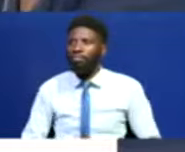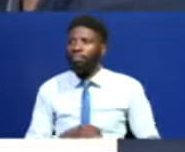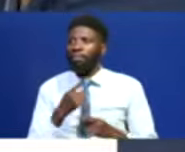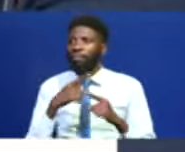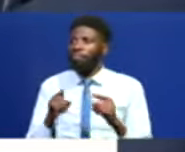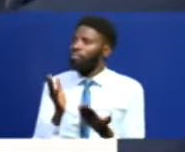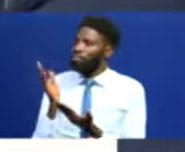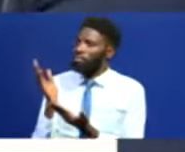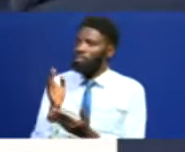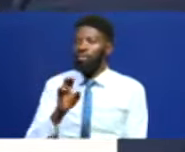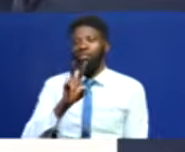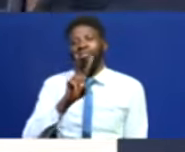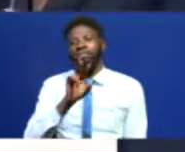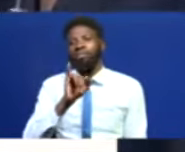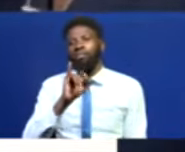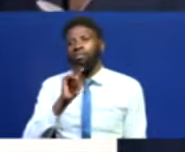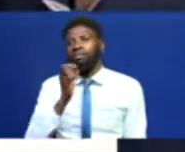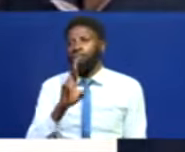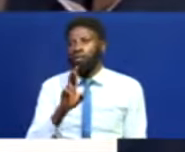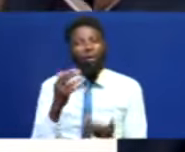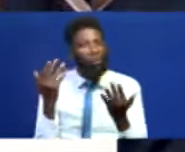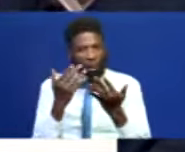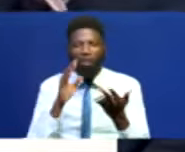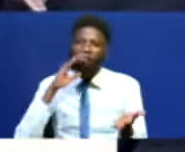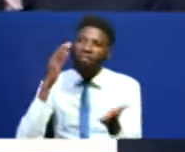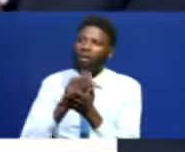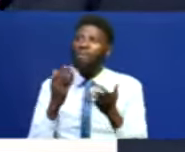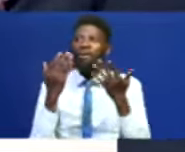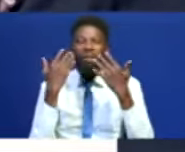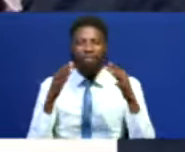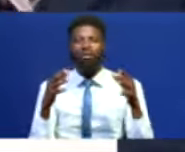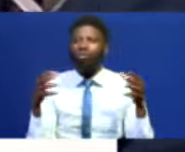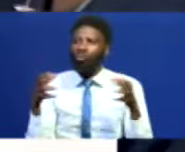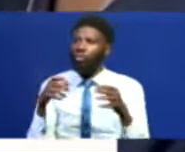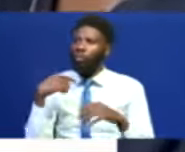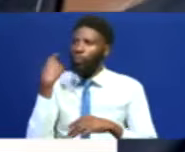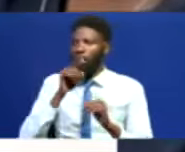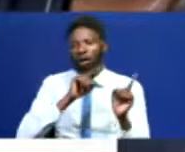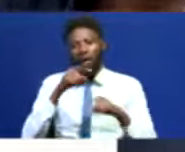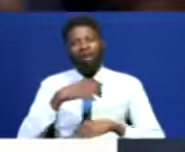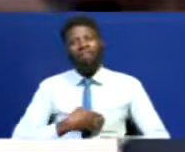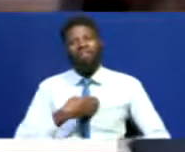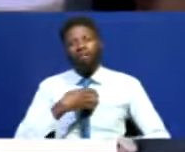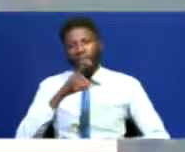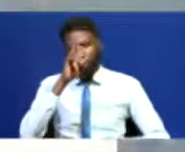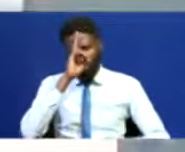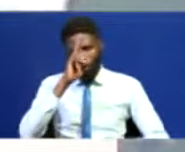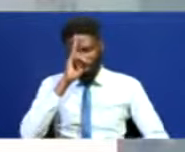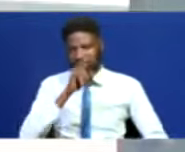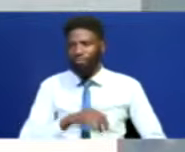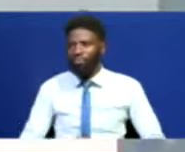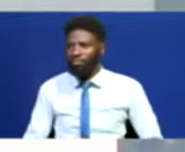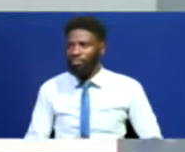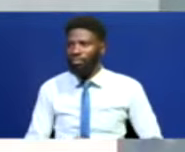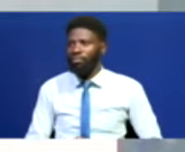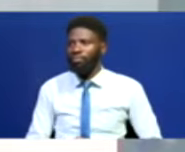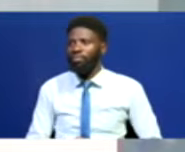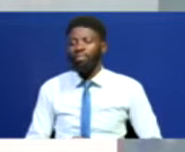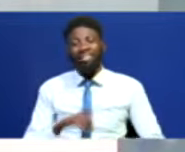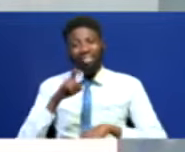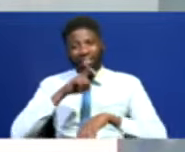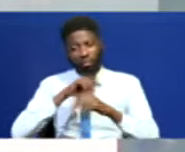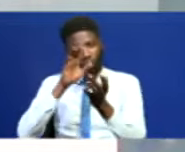namely Victor Juma's whereabouts, was confirmed by well-wishers who visited him at the police station. Nick, commenting on the